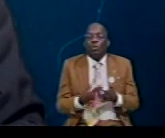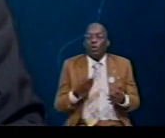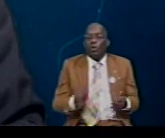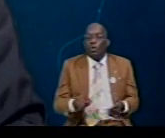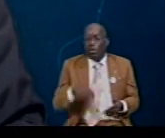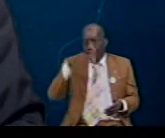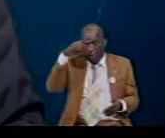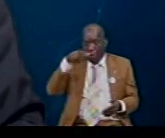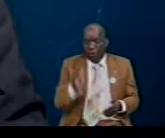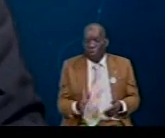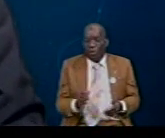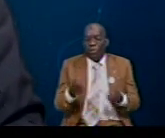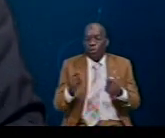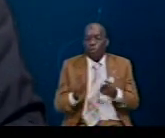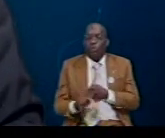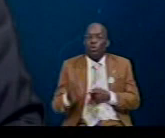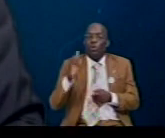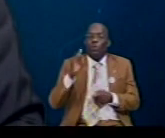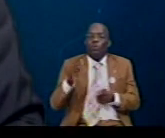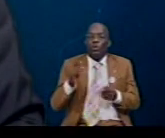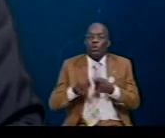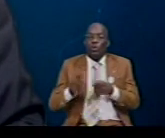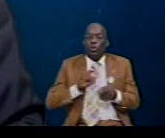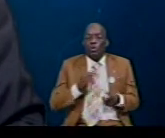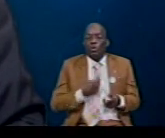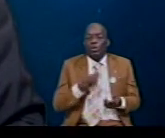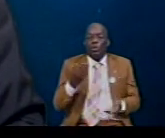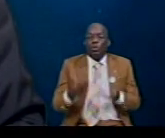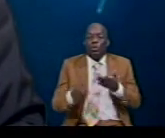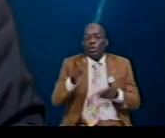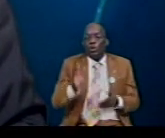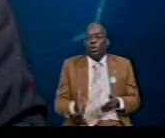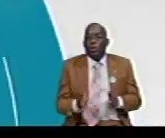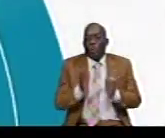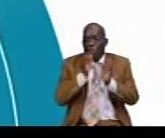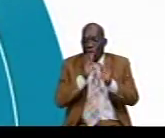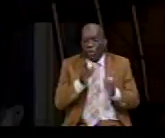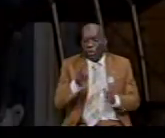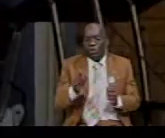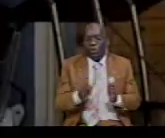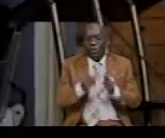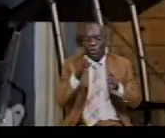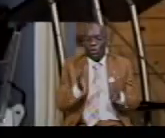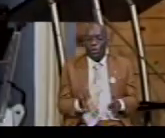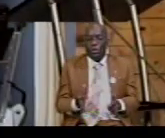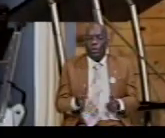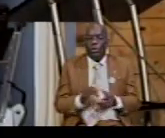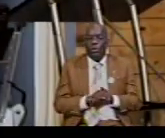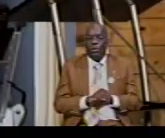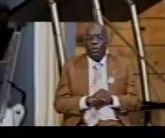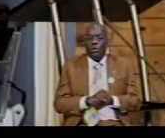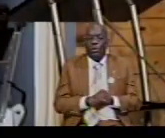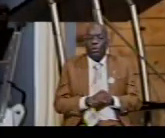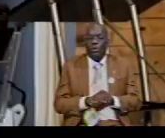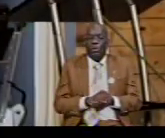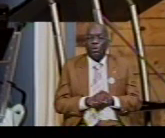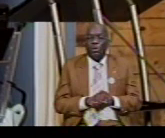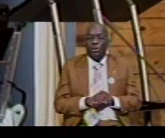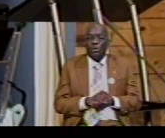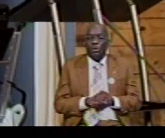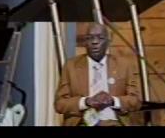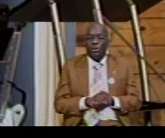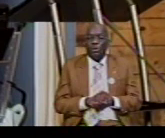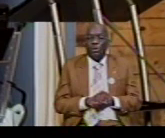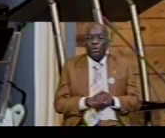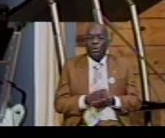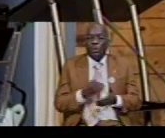the word of the Lord. May the Lord richly bless you. Thank you. Good evening, friends. I'm glad to be back with